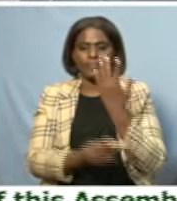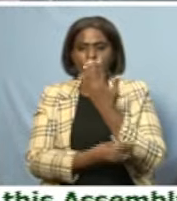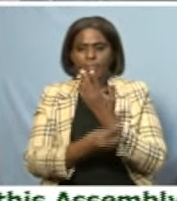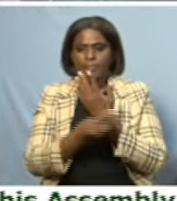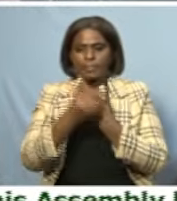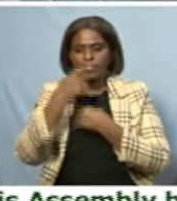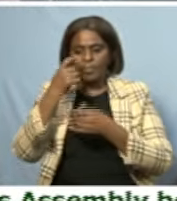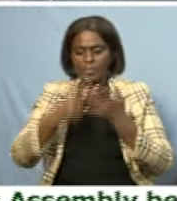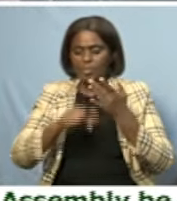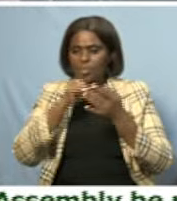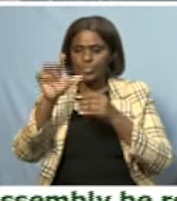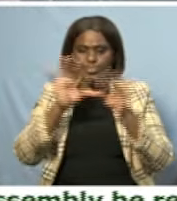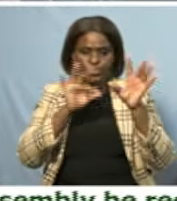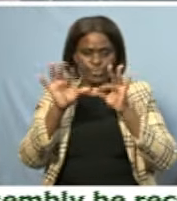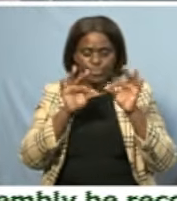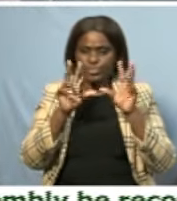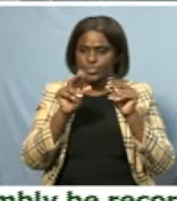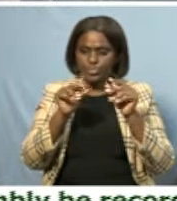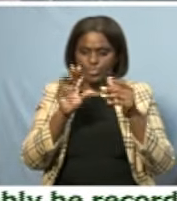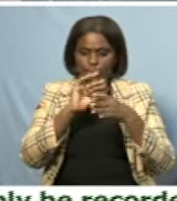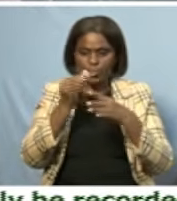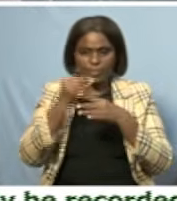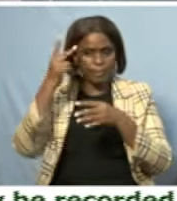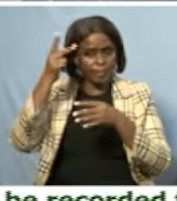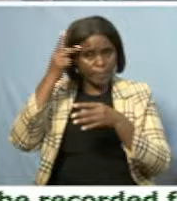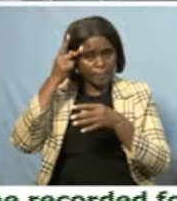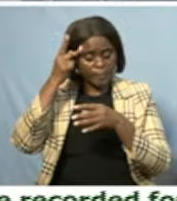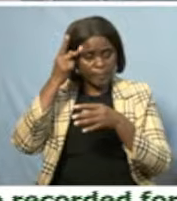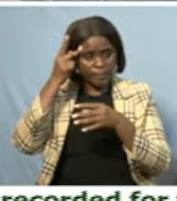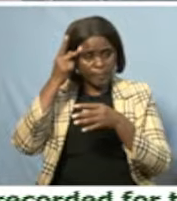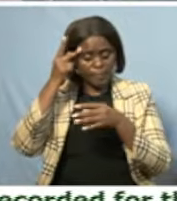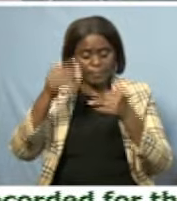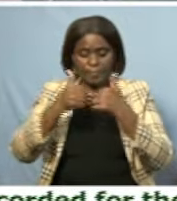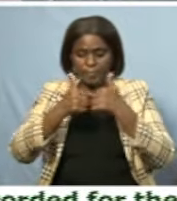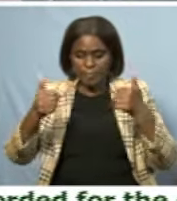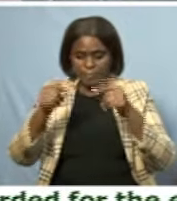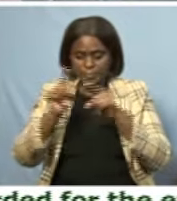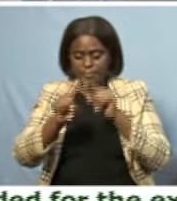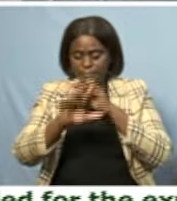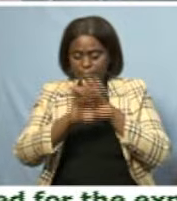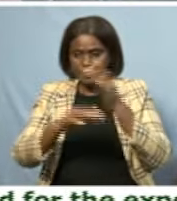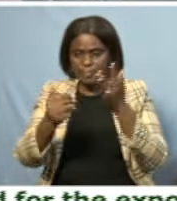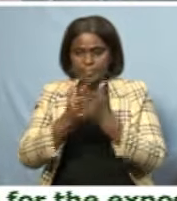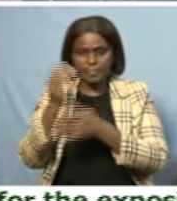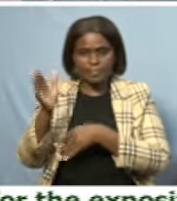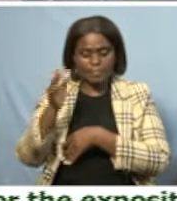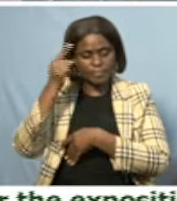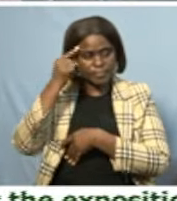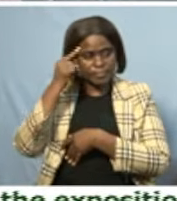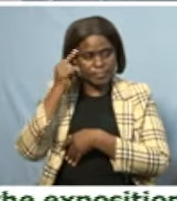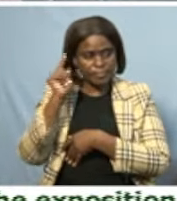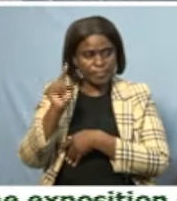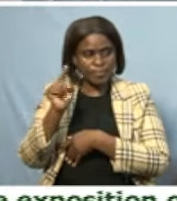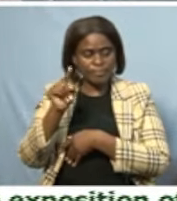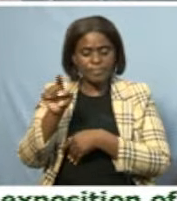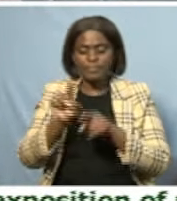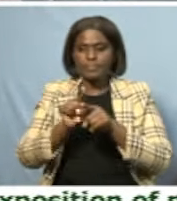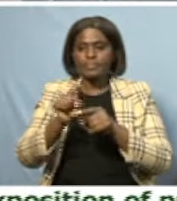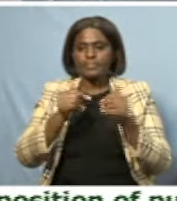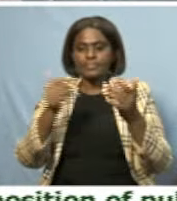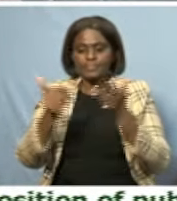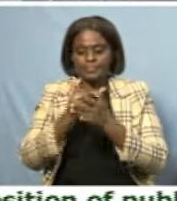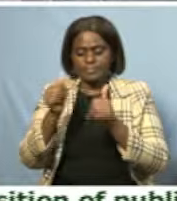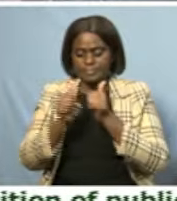Development must not be selective or politically biased. Under the New Dawn government and